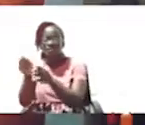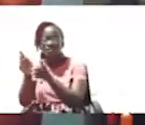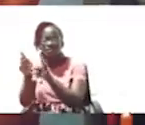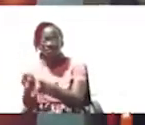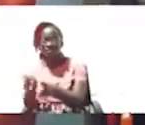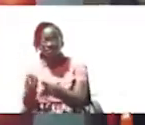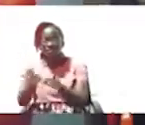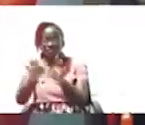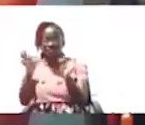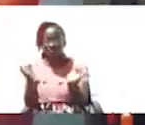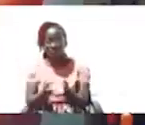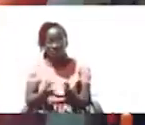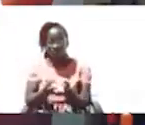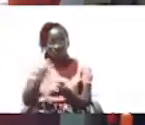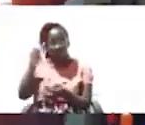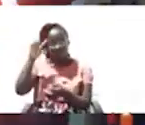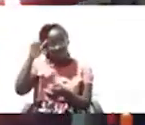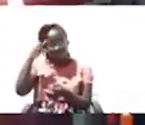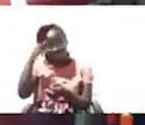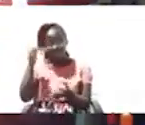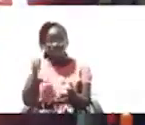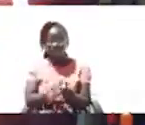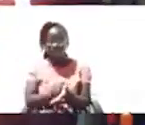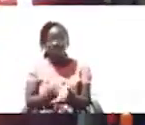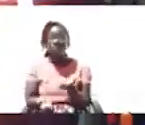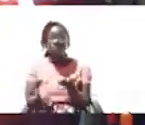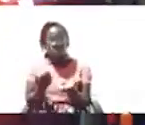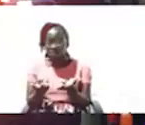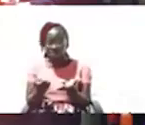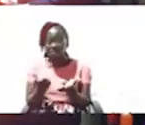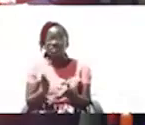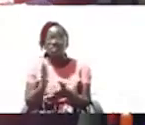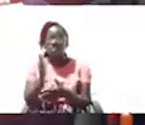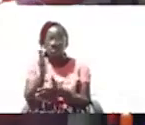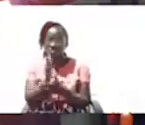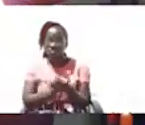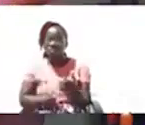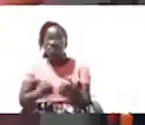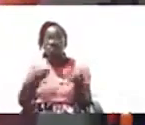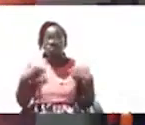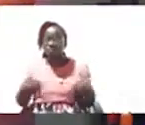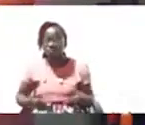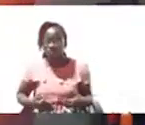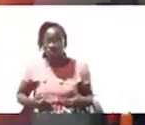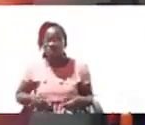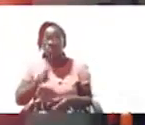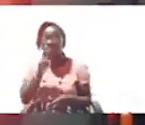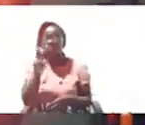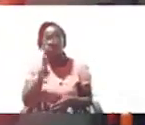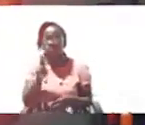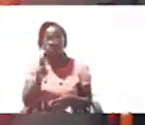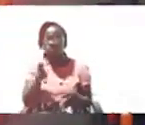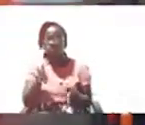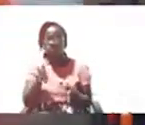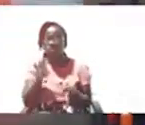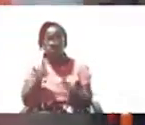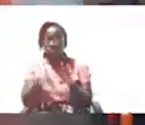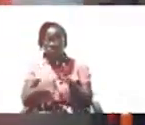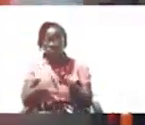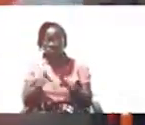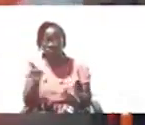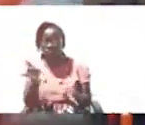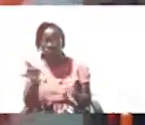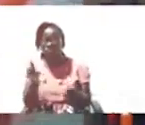no, enti wakosisikan, wakoto sikan. Eh? Emuno